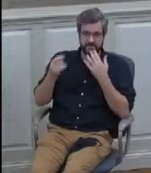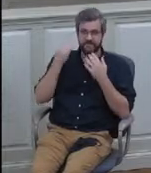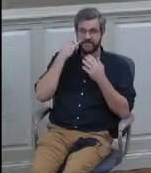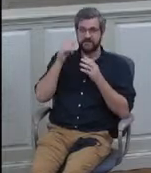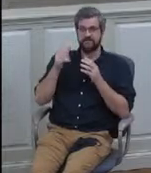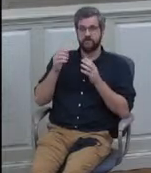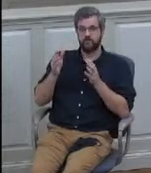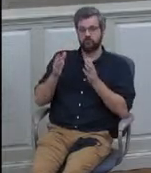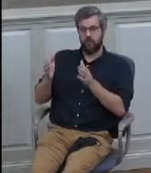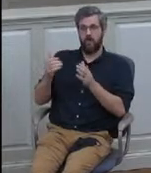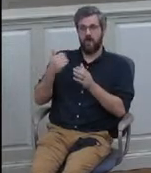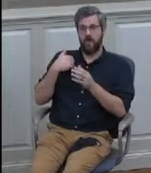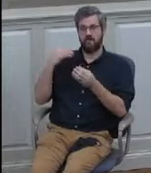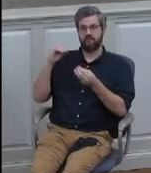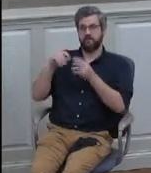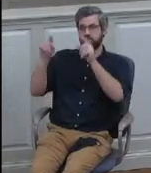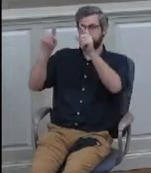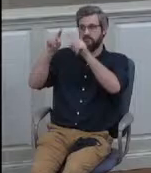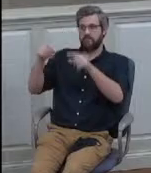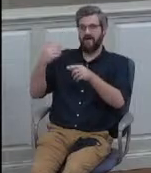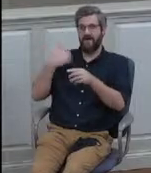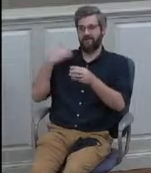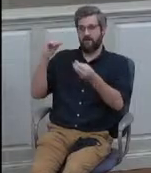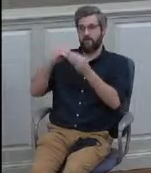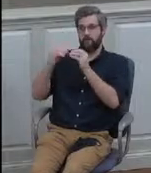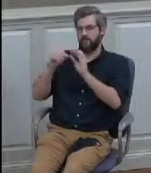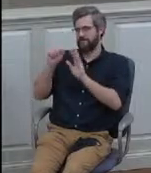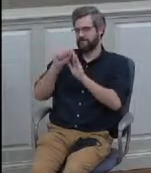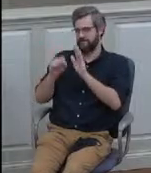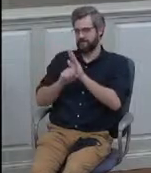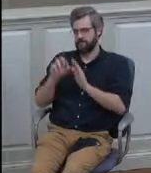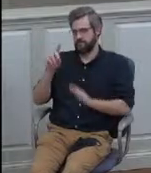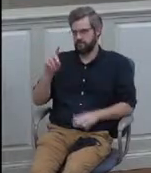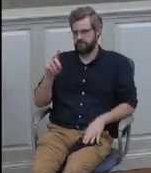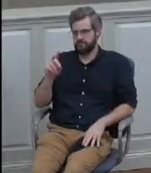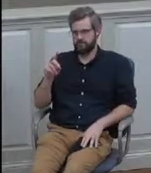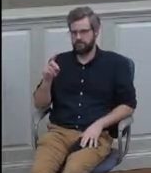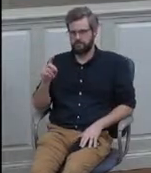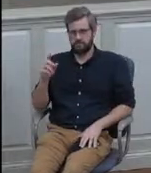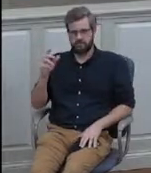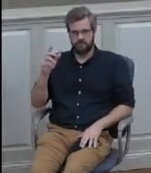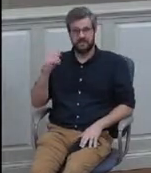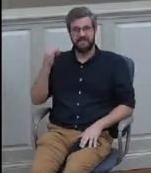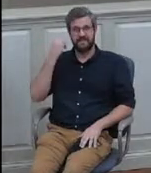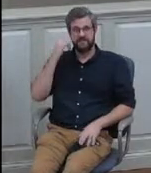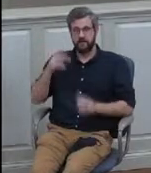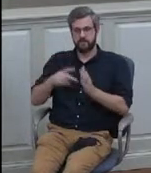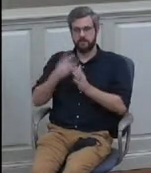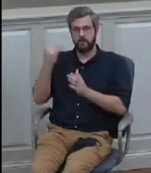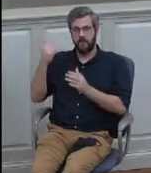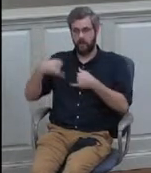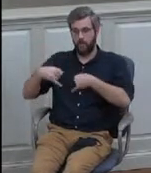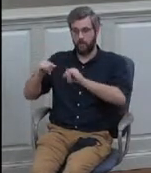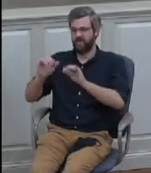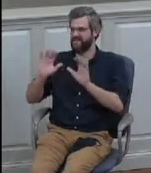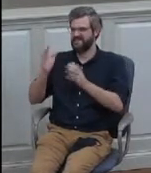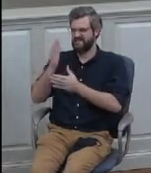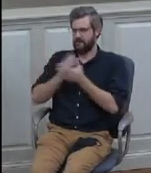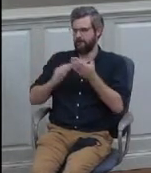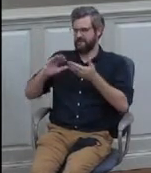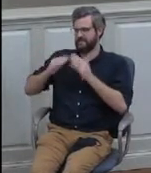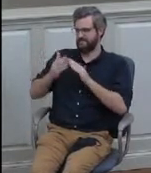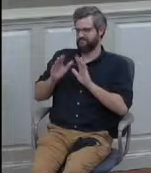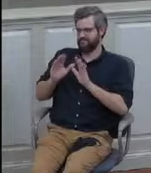it's a street that has a number, that's one good designation. We used to say if they had a double yellow line, they were a state road, but I think we have some now. We've striped some city streets,